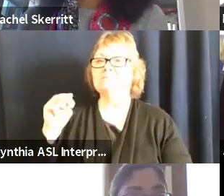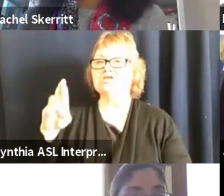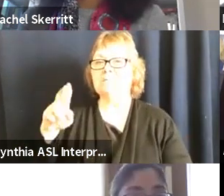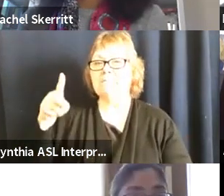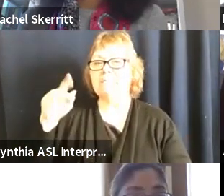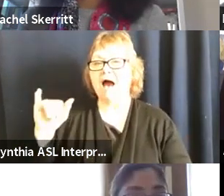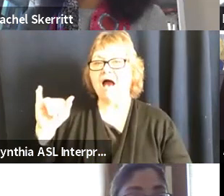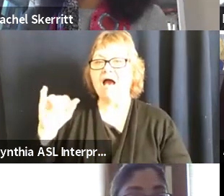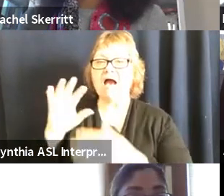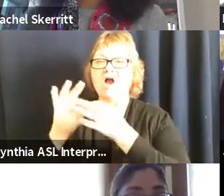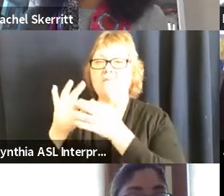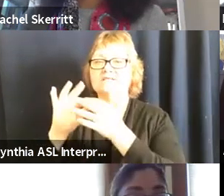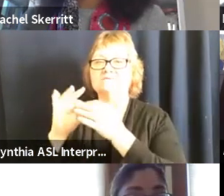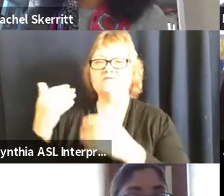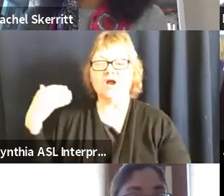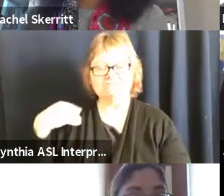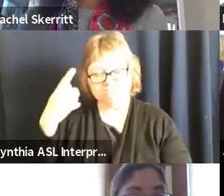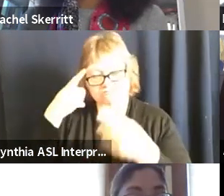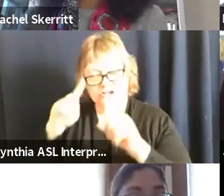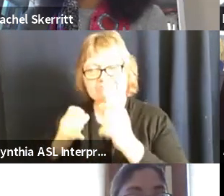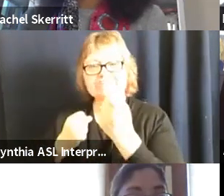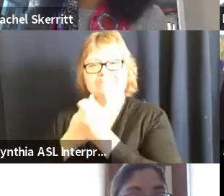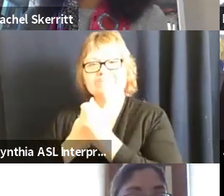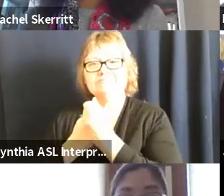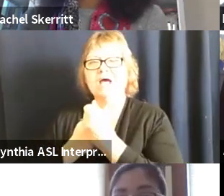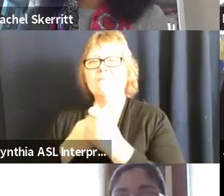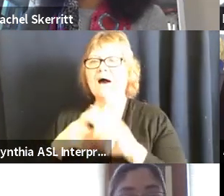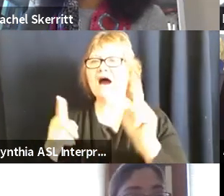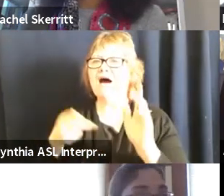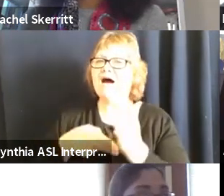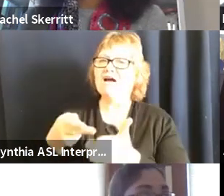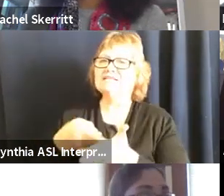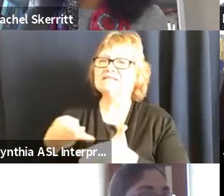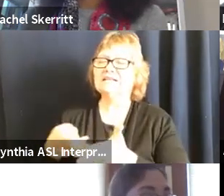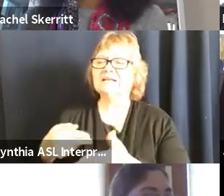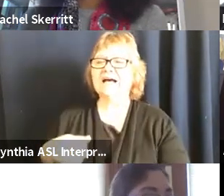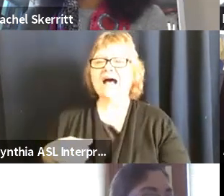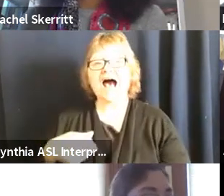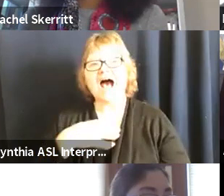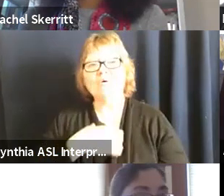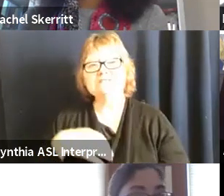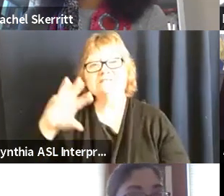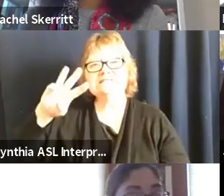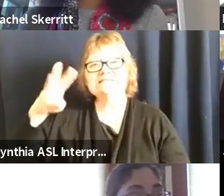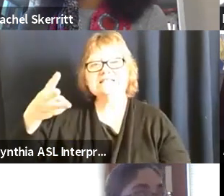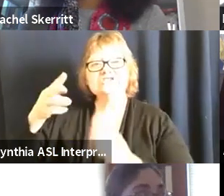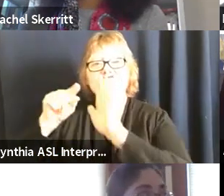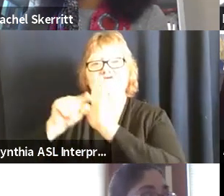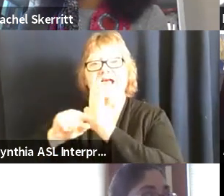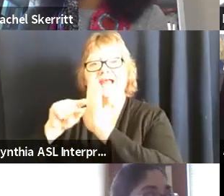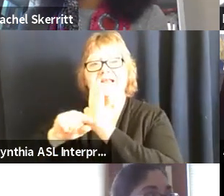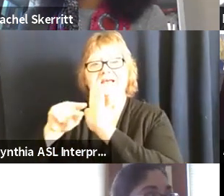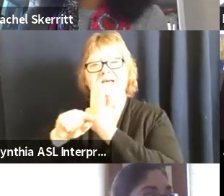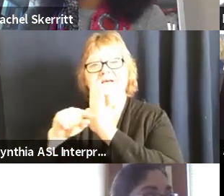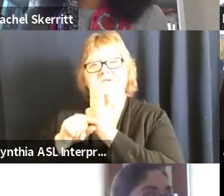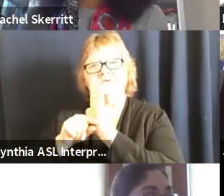earlier, like, I mean, complete agreement. To be honest, you know, I'd like for my sixth grader with the system as it currently stands to